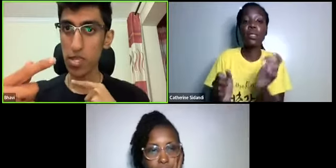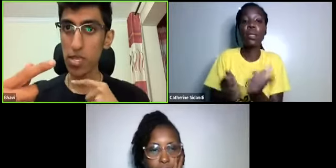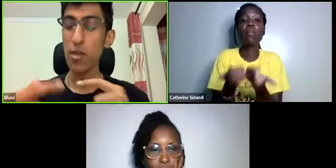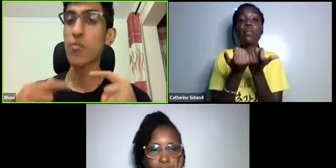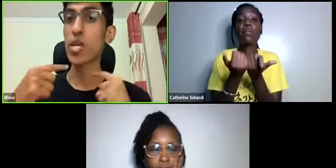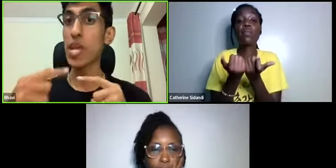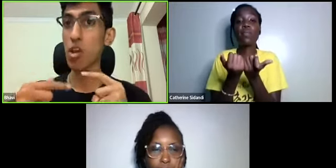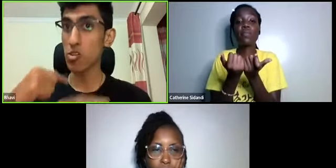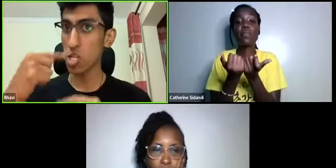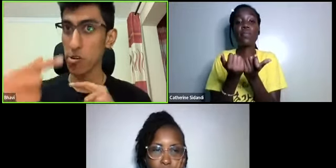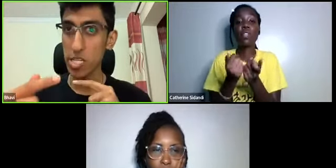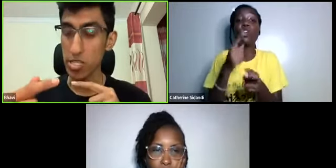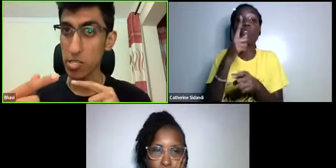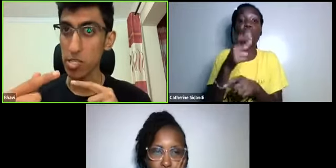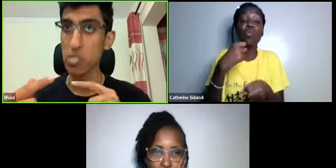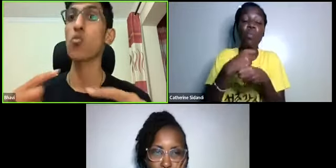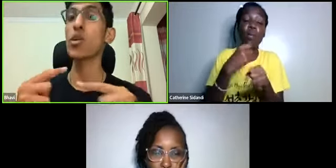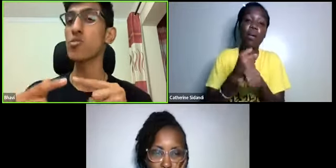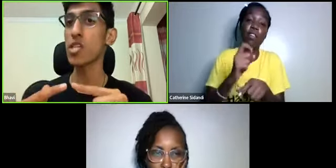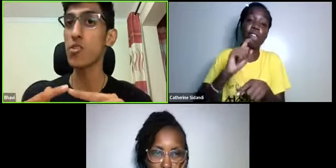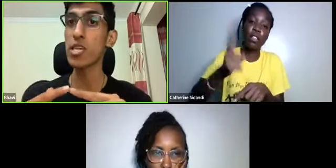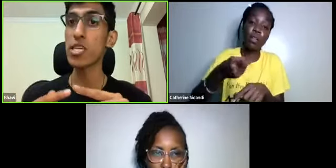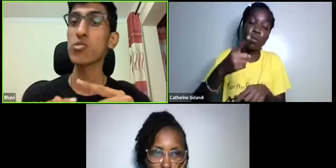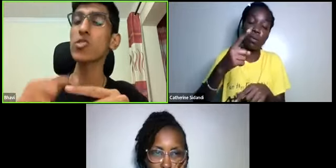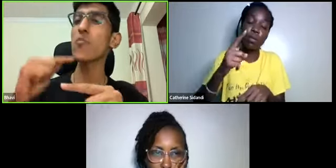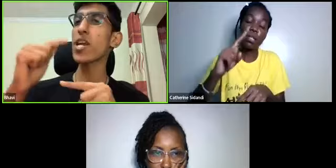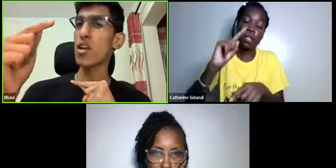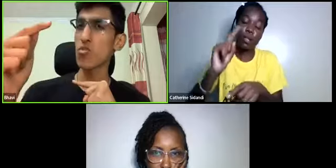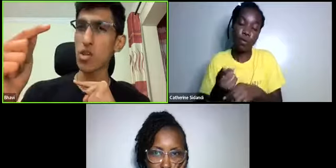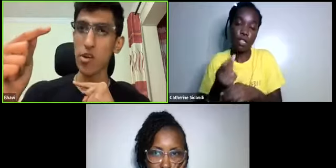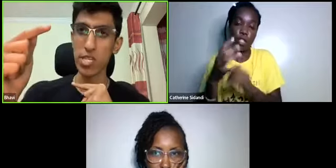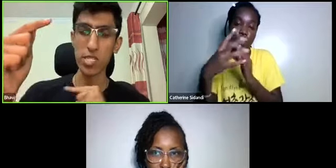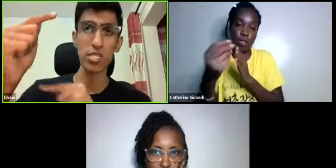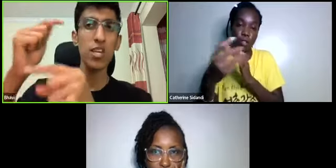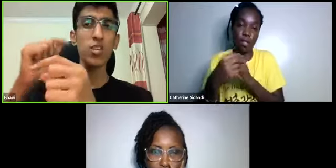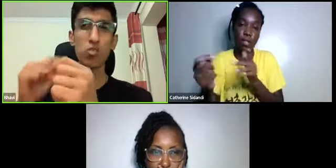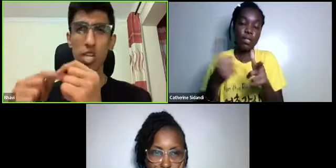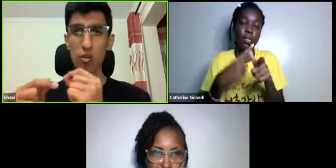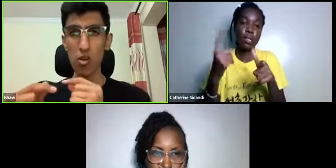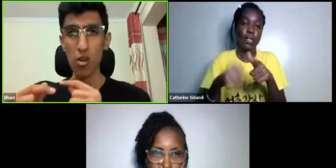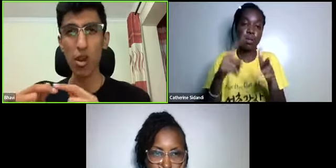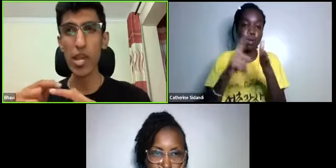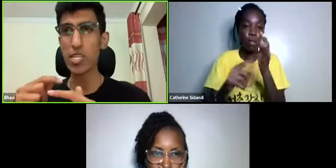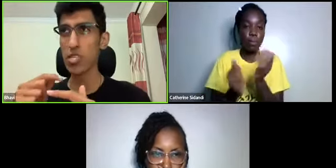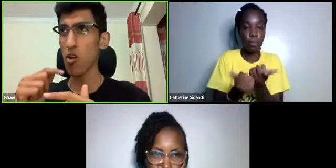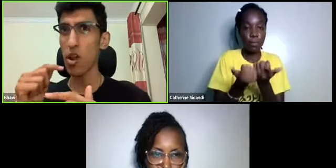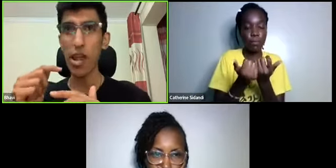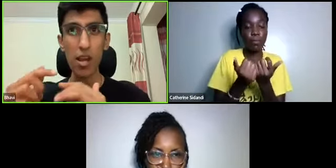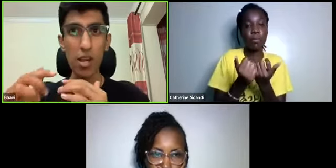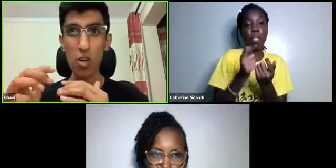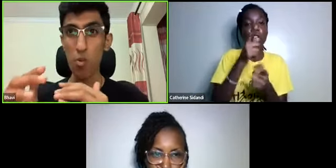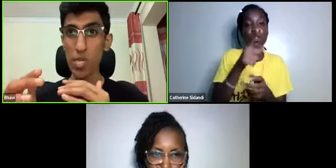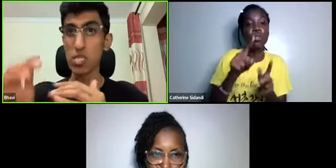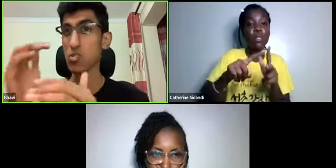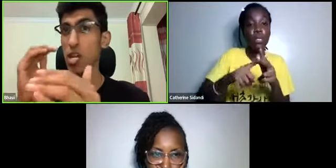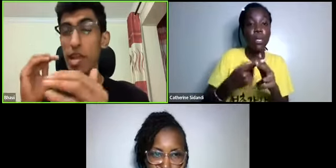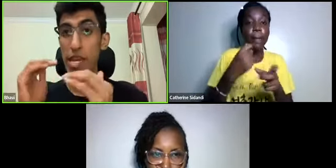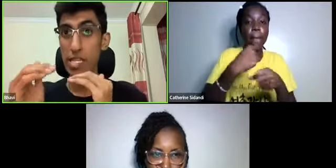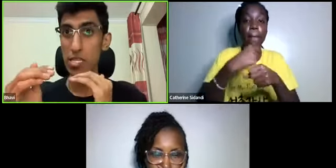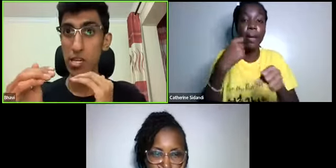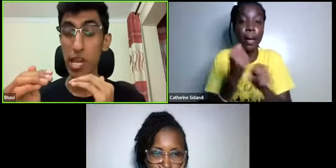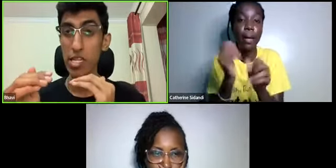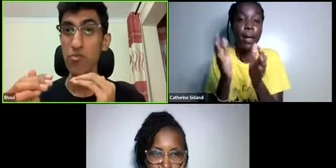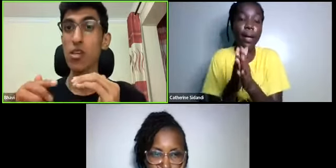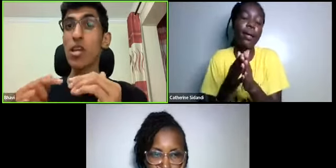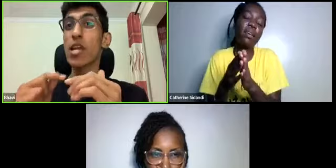month, but then you're not generating the results. So what you start doing is you start playing around with the audiences. You start editing the copies. You start